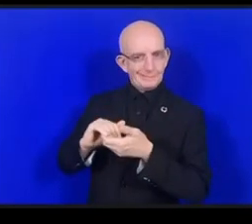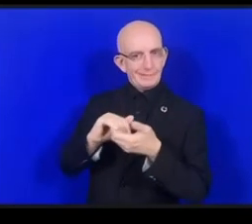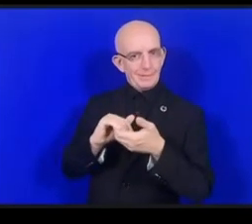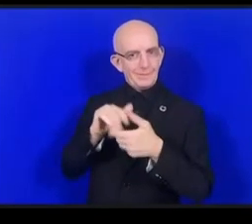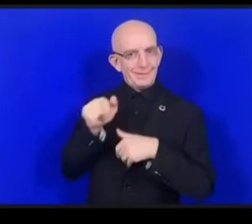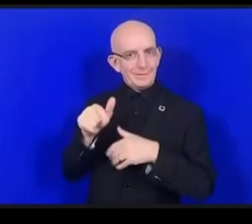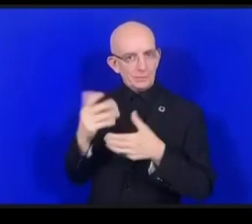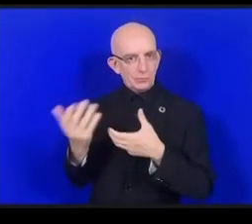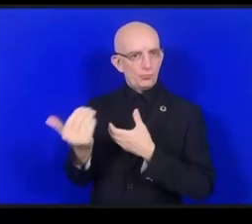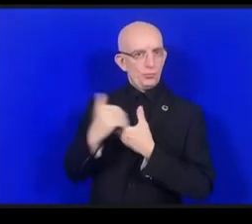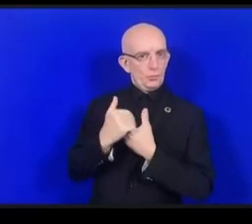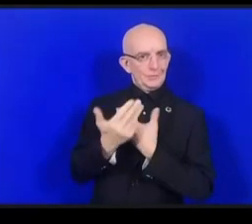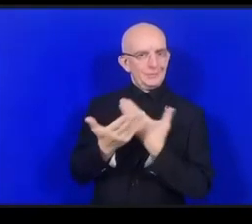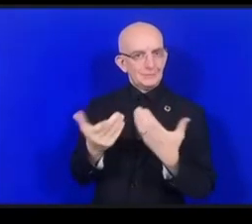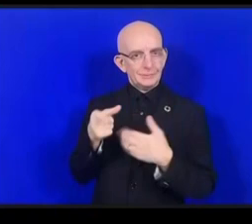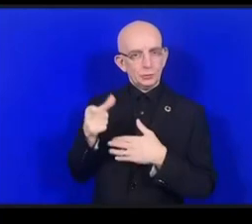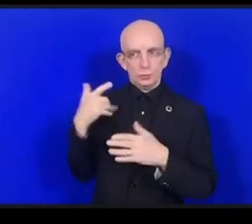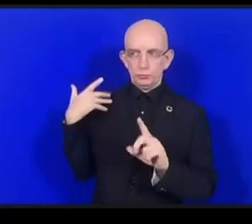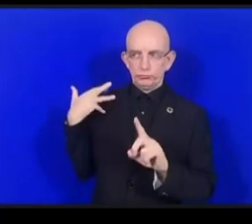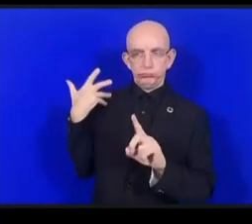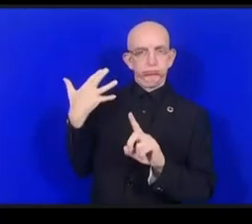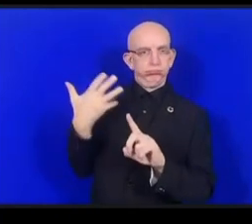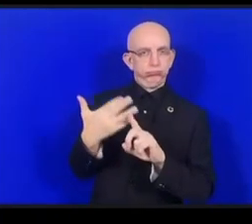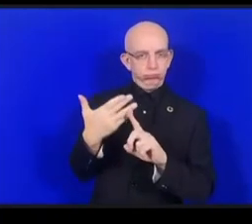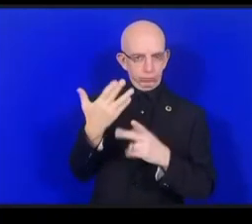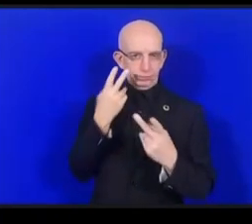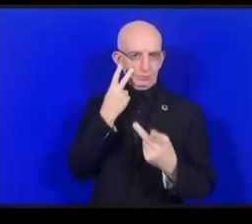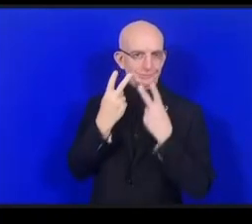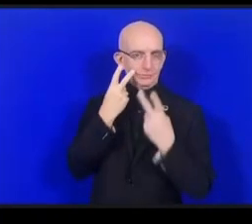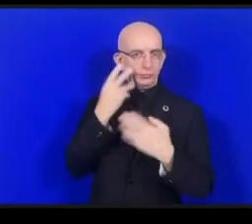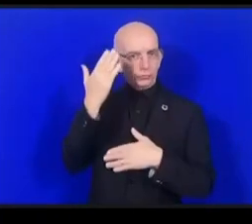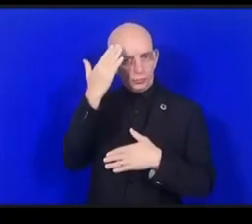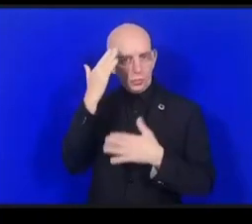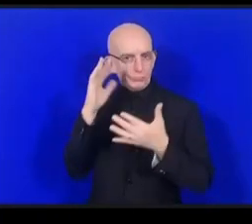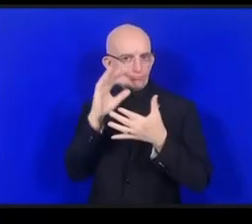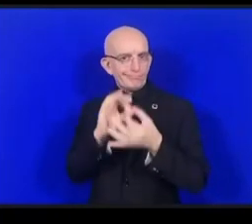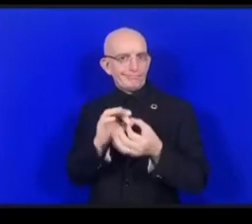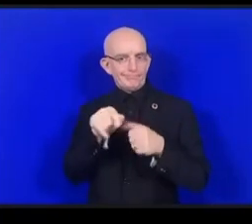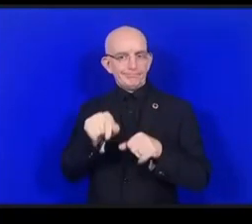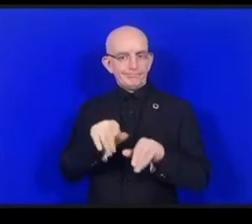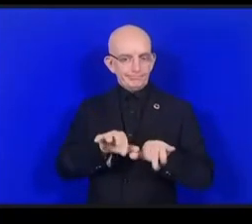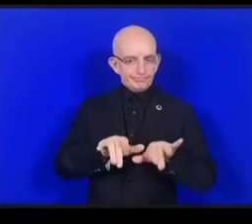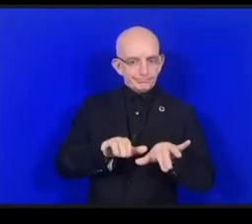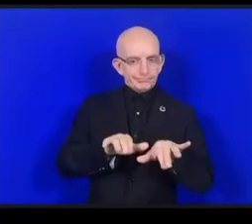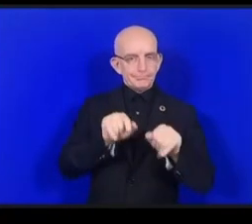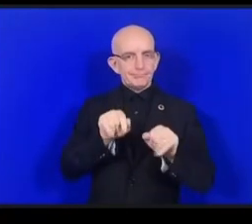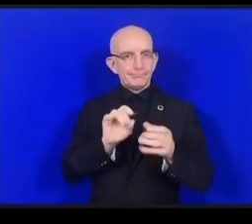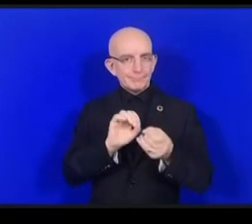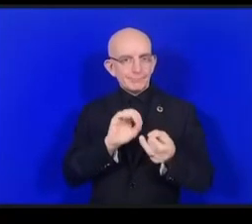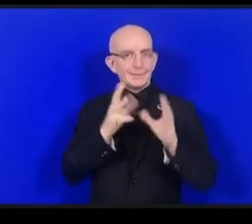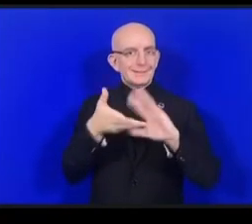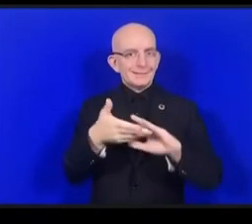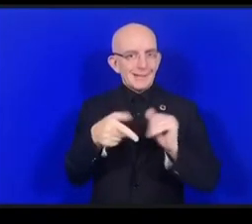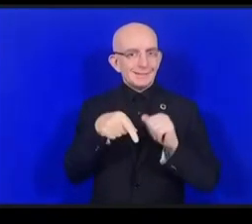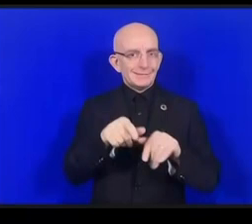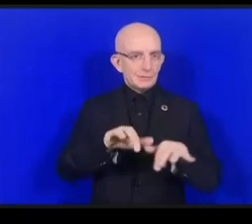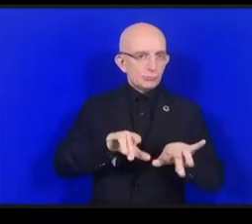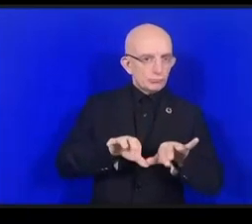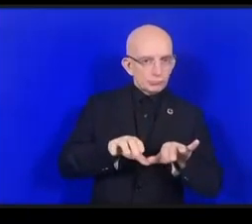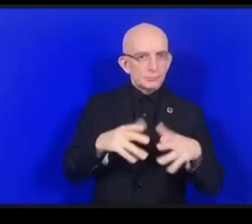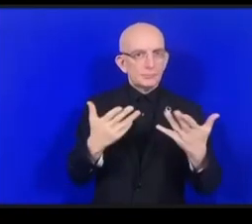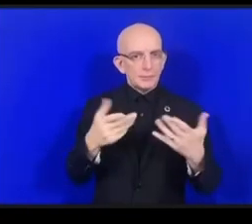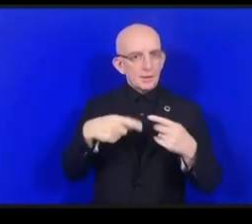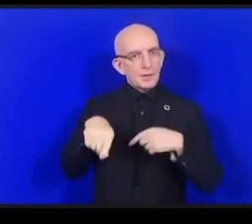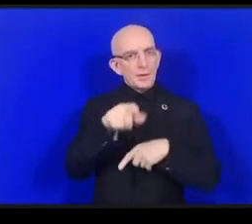Things. But what about the people that shall benefit from Internet of Things? Reflecting the last 5 days,